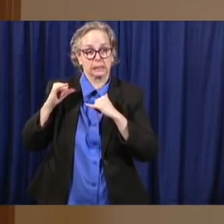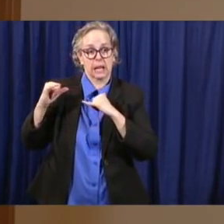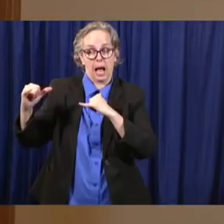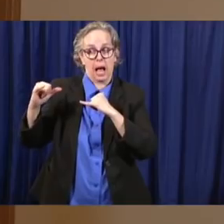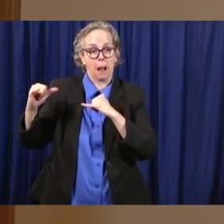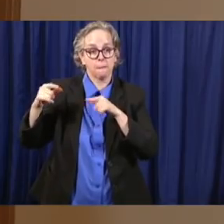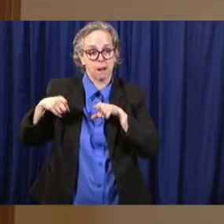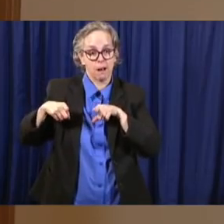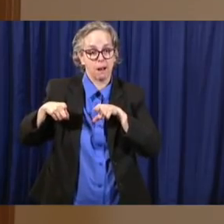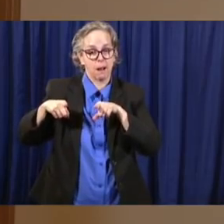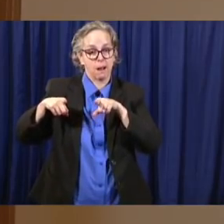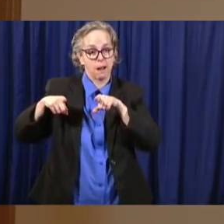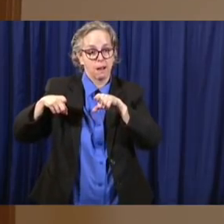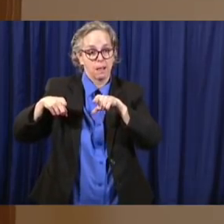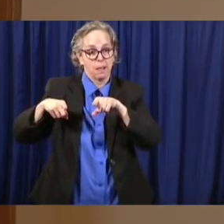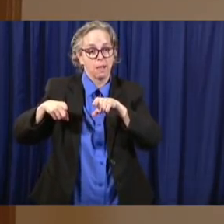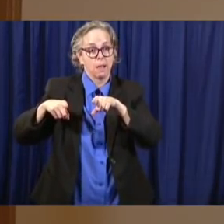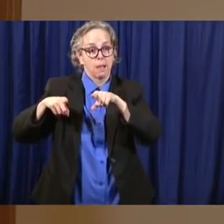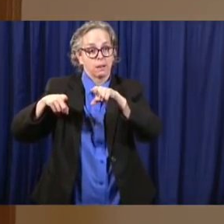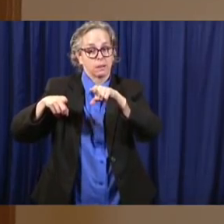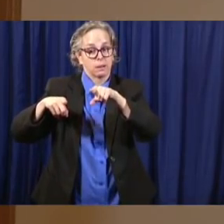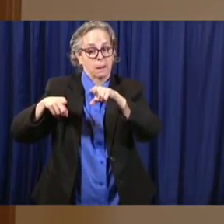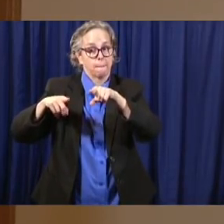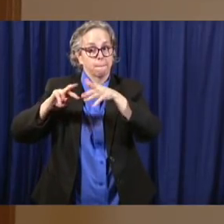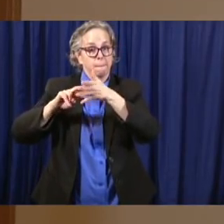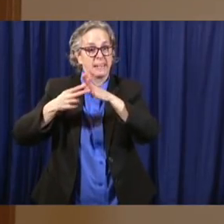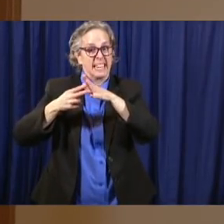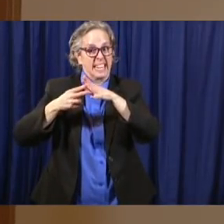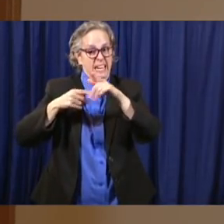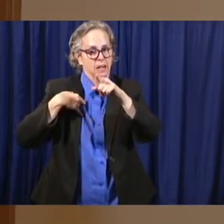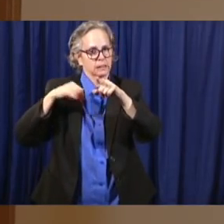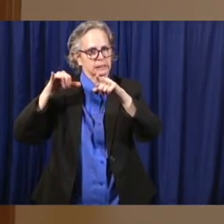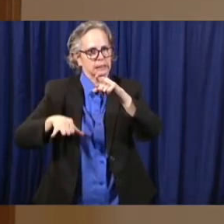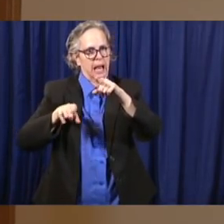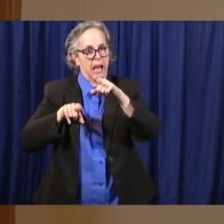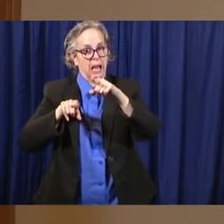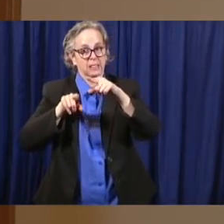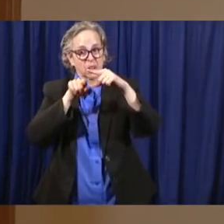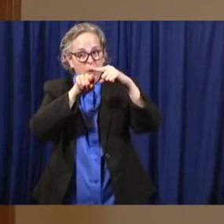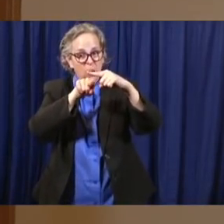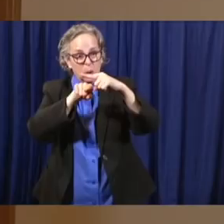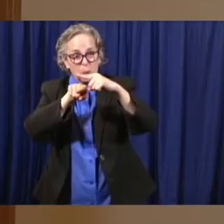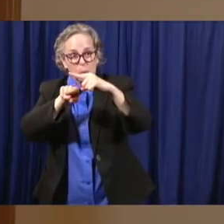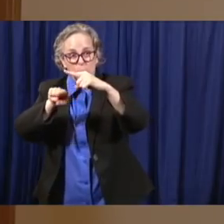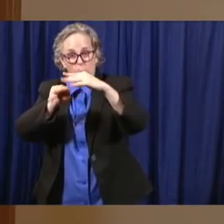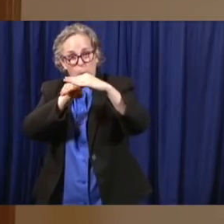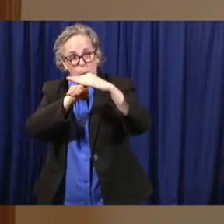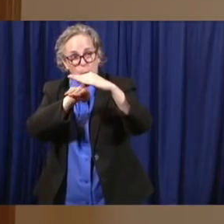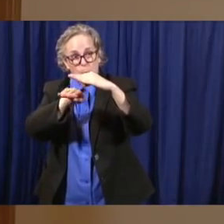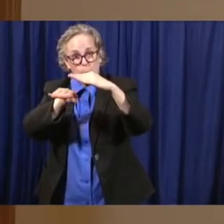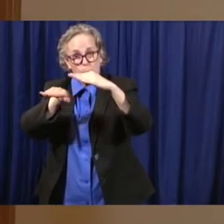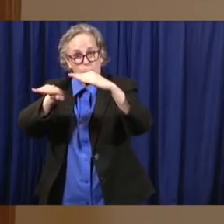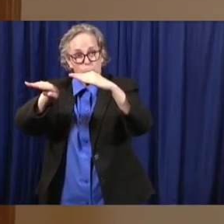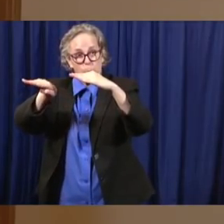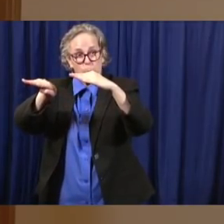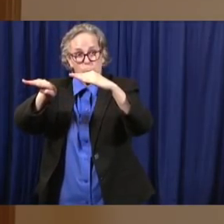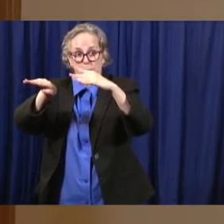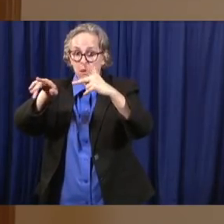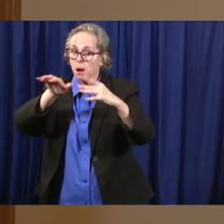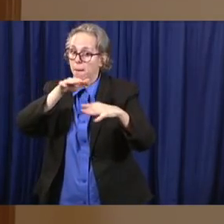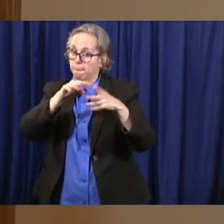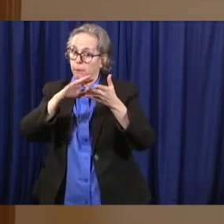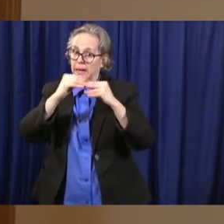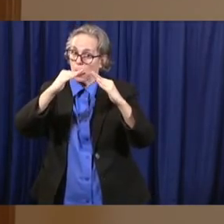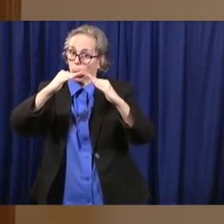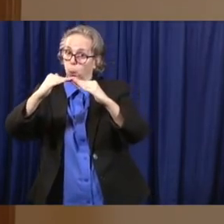stay steadfast in this. But at this point, this is where Ohio is. We're a little flatter in our curve right